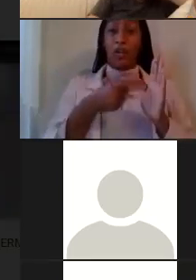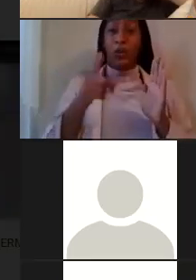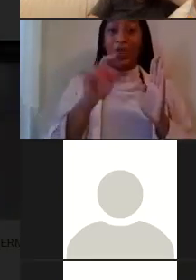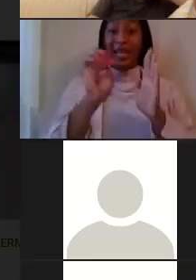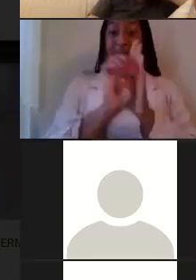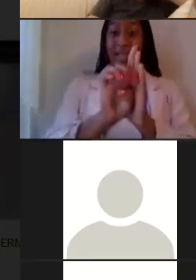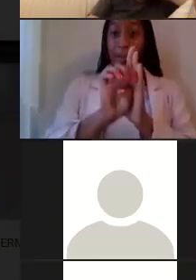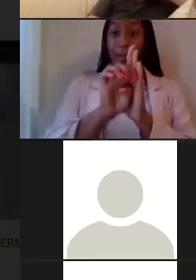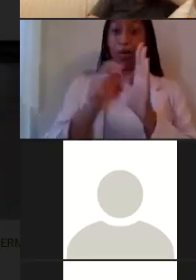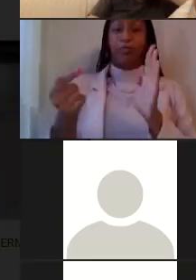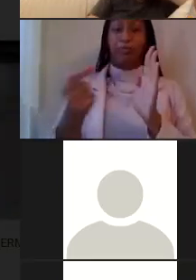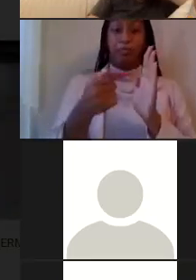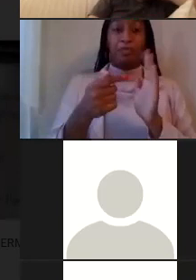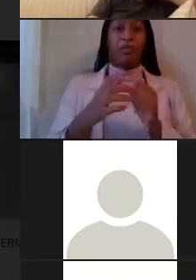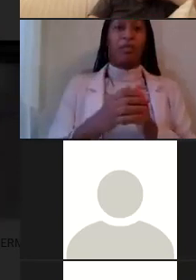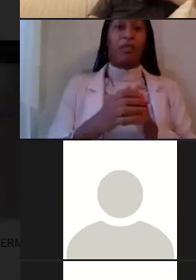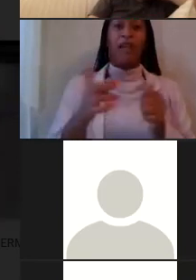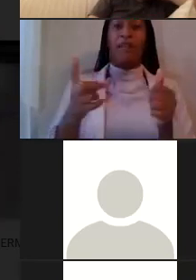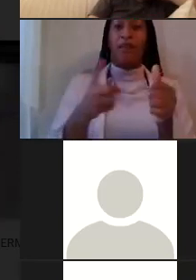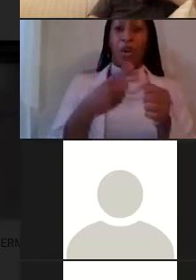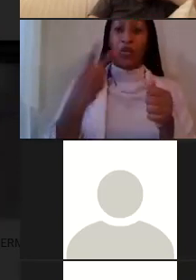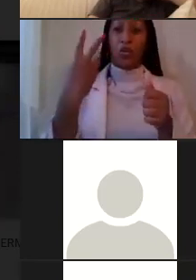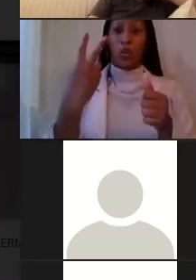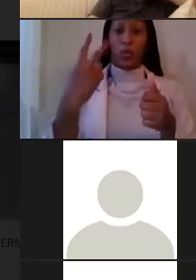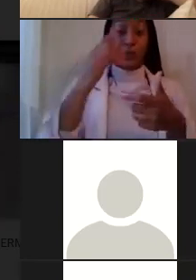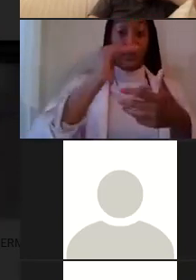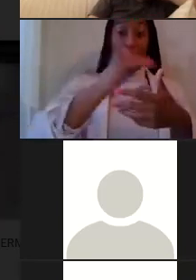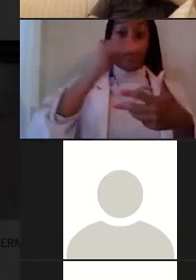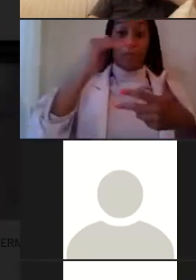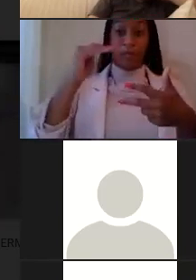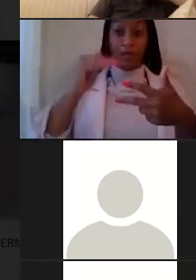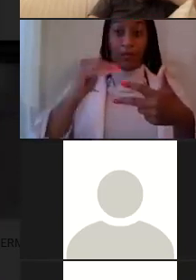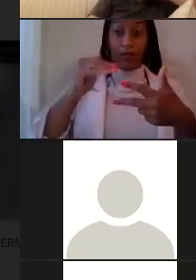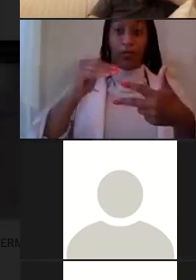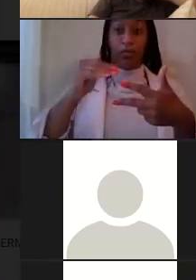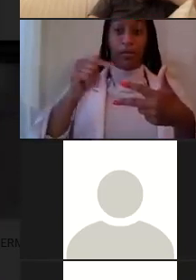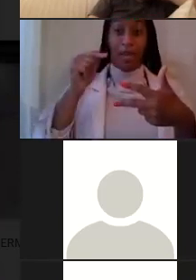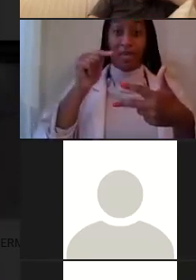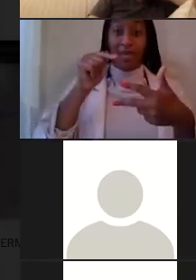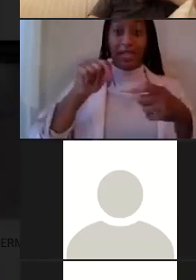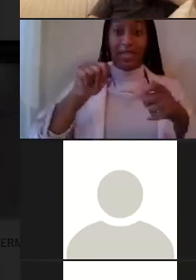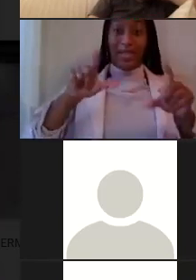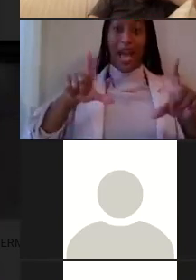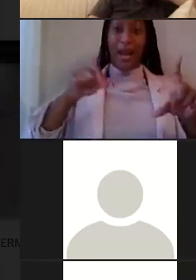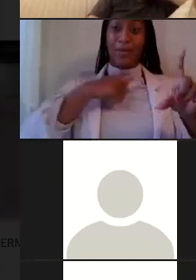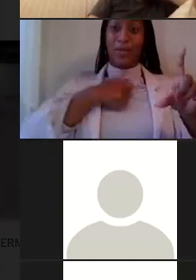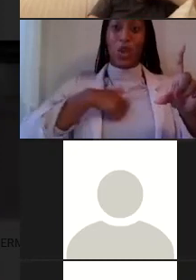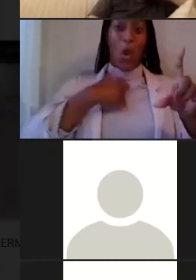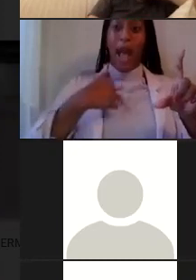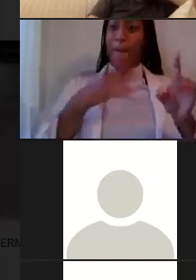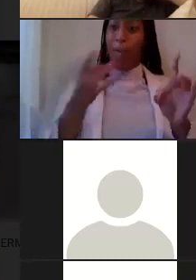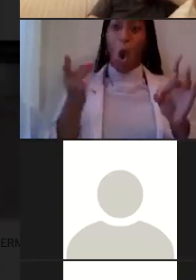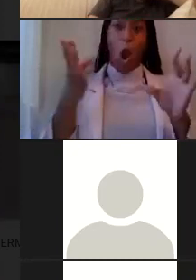So I put the first two steps on this slide. And I do apologize. I'm terrible at taking photos. And